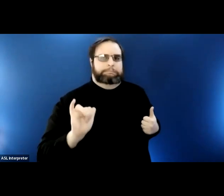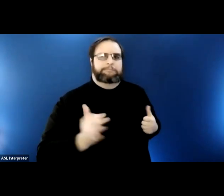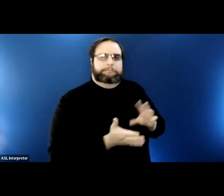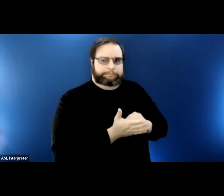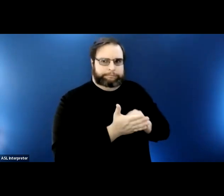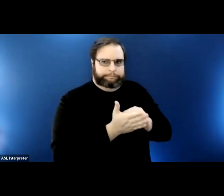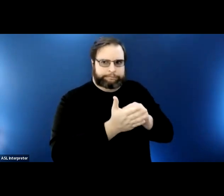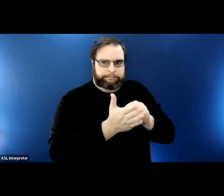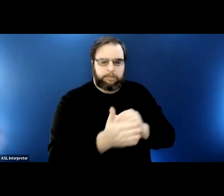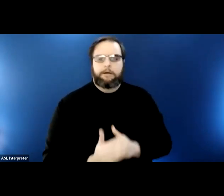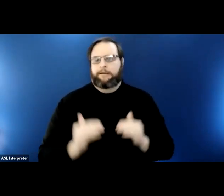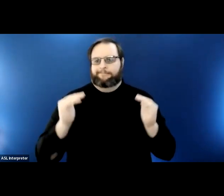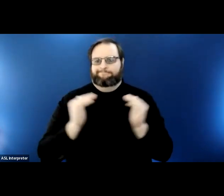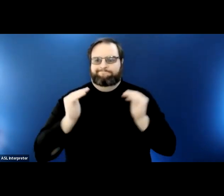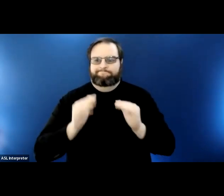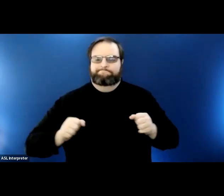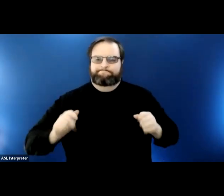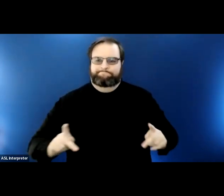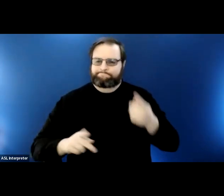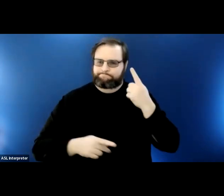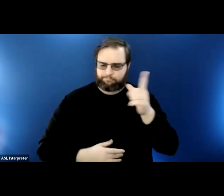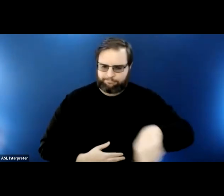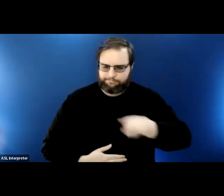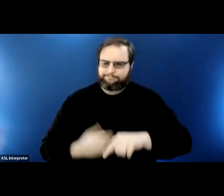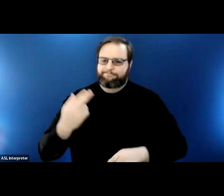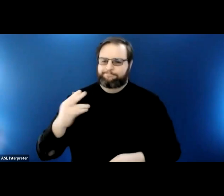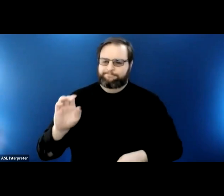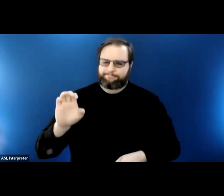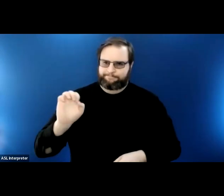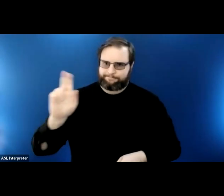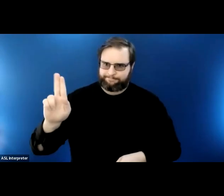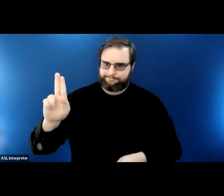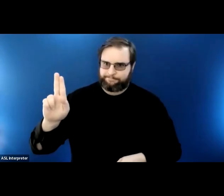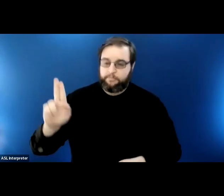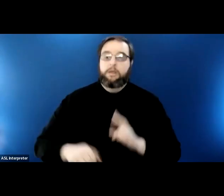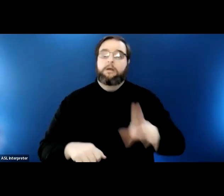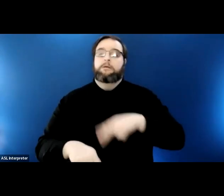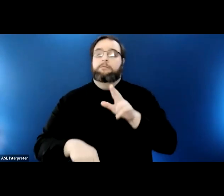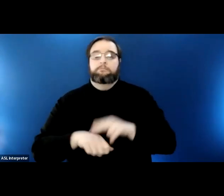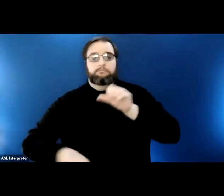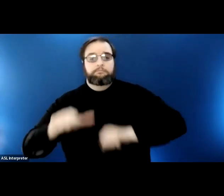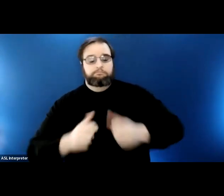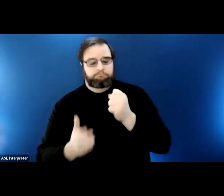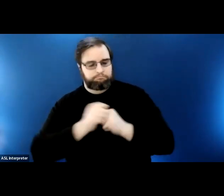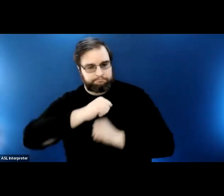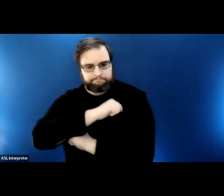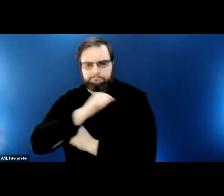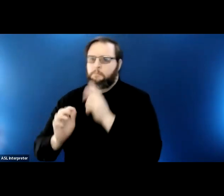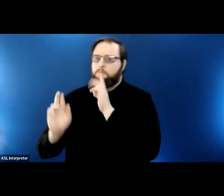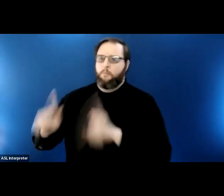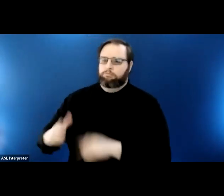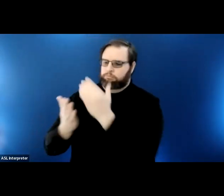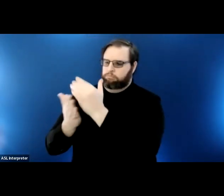equitable opportunities for our HBCUs. The National Science Foundation put out a report a couple of years ago showing that